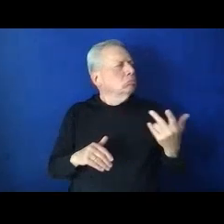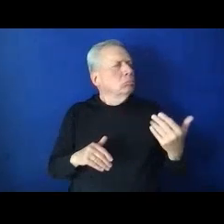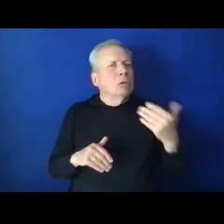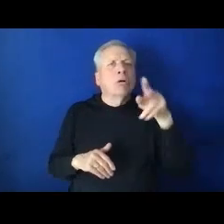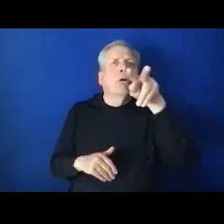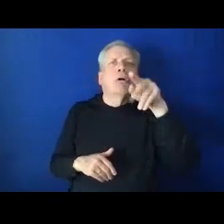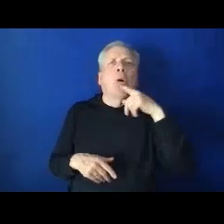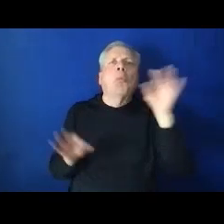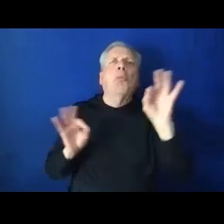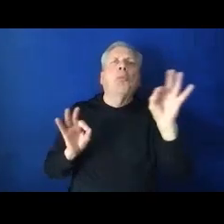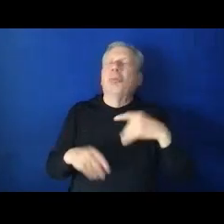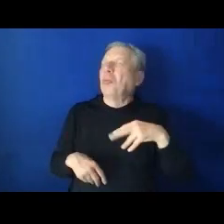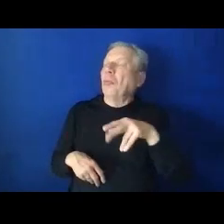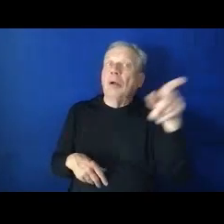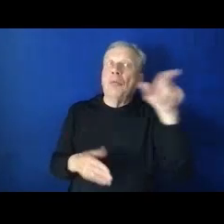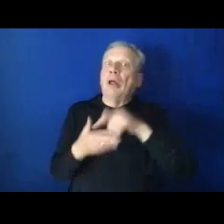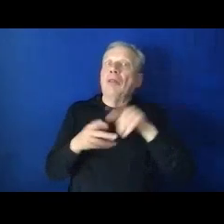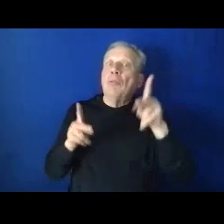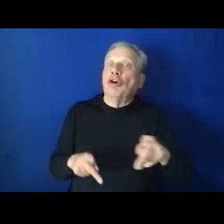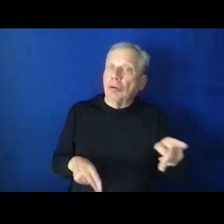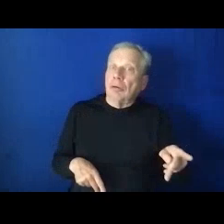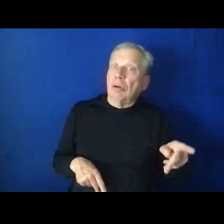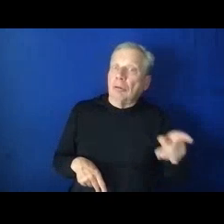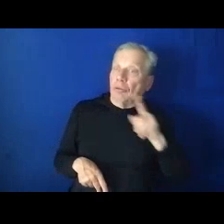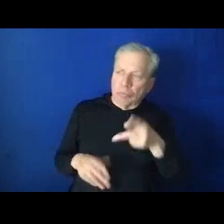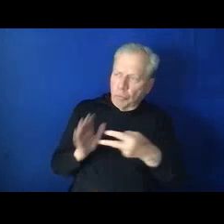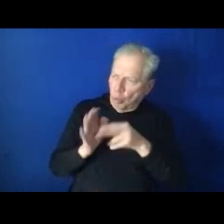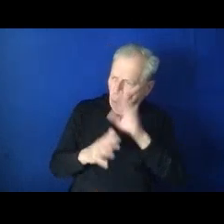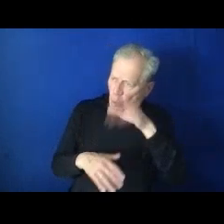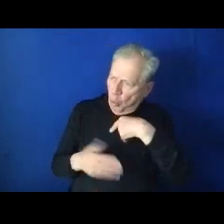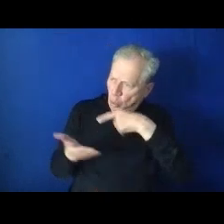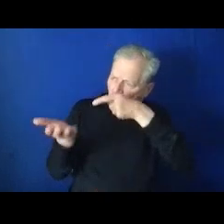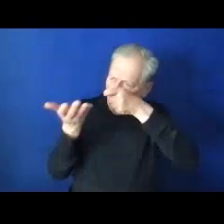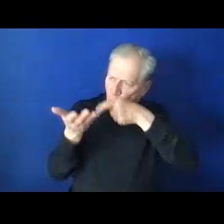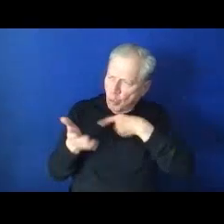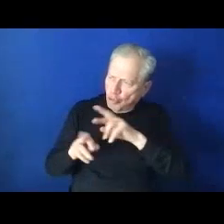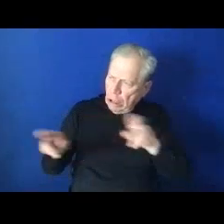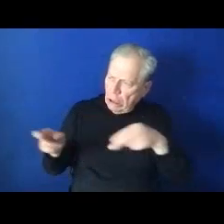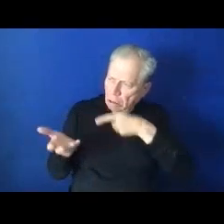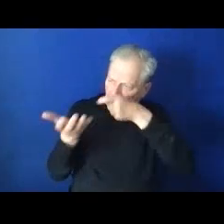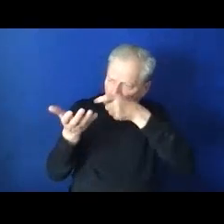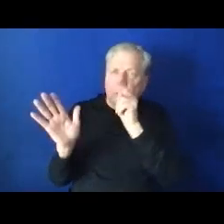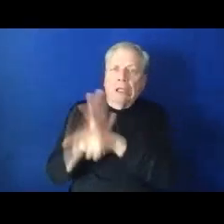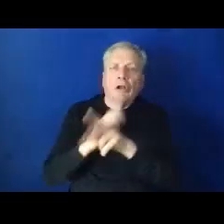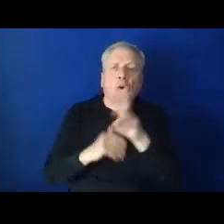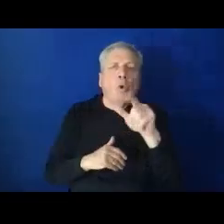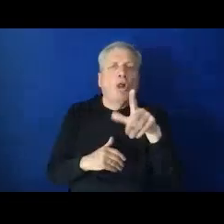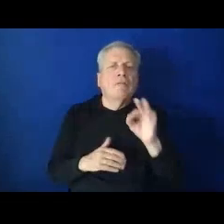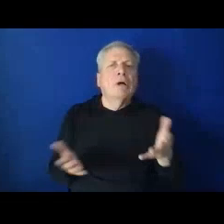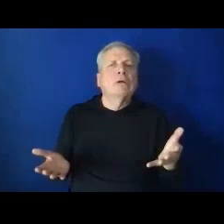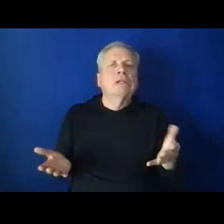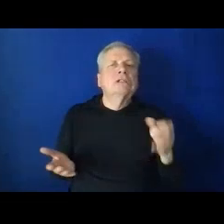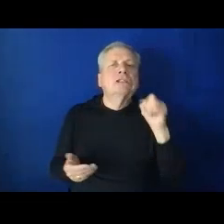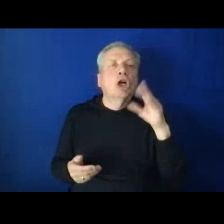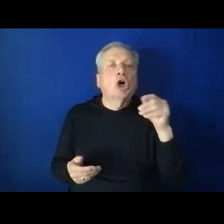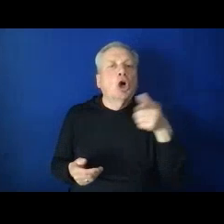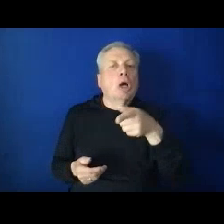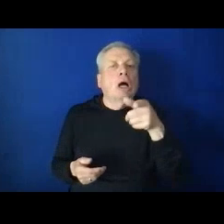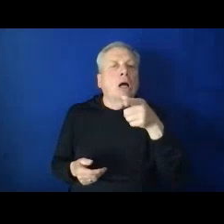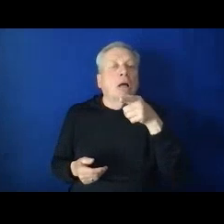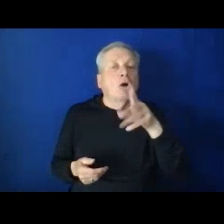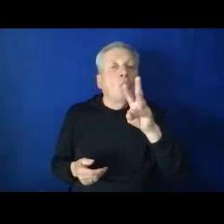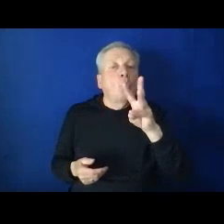a threat, but that person is intending to harvest them and has a weapon and then kills them. So they're somewhat naive to